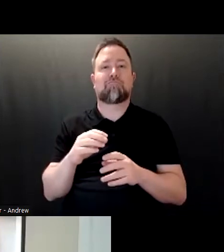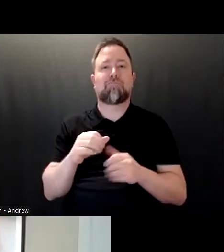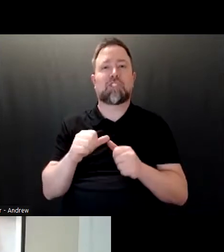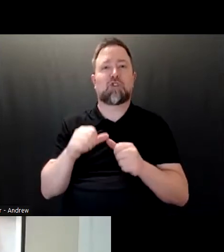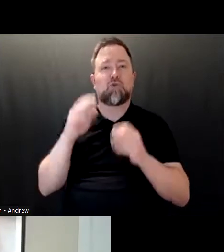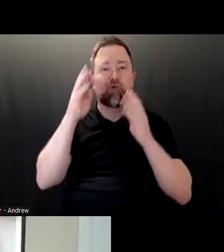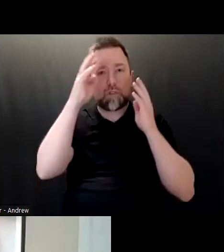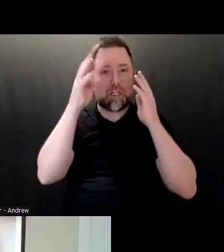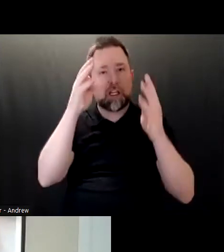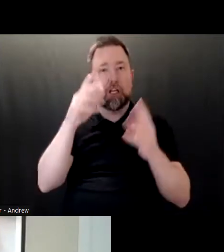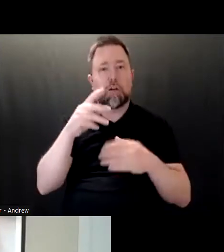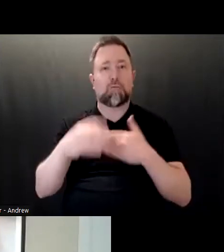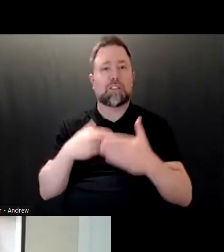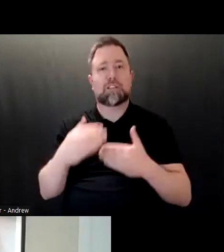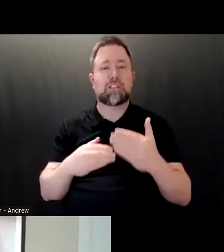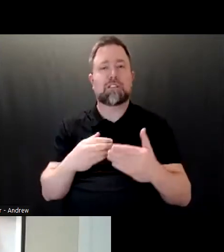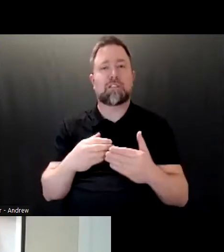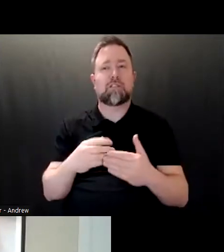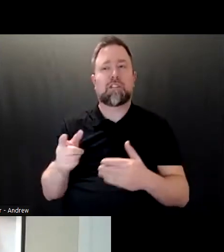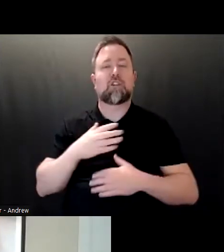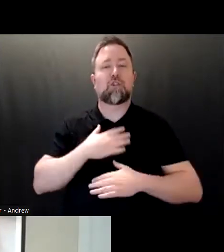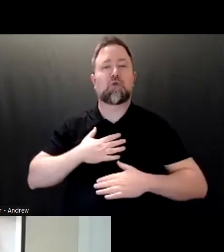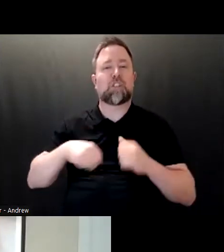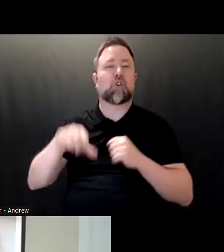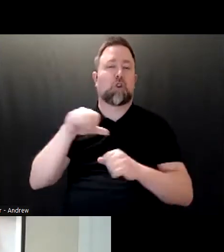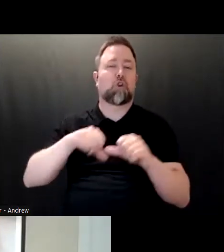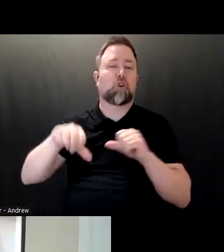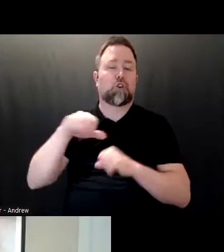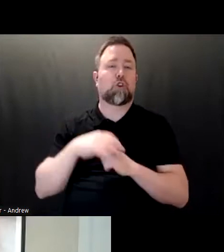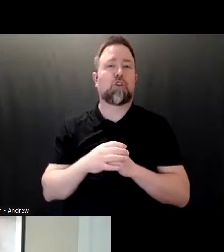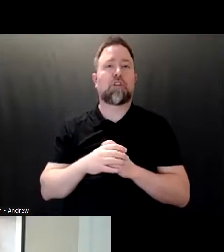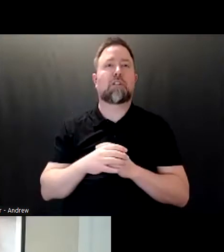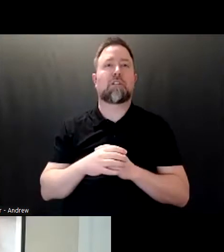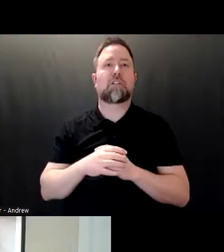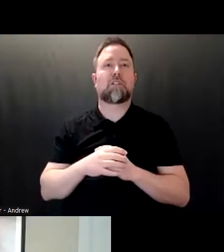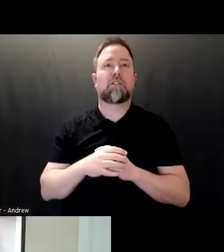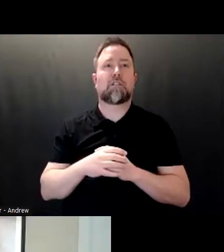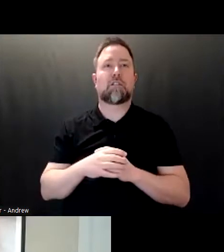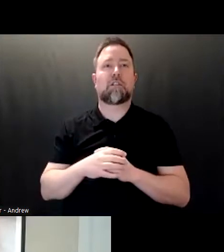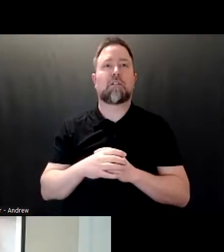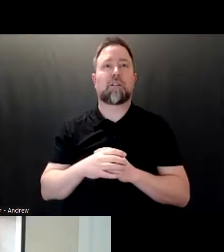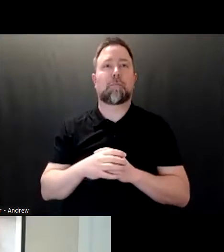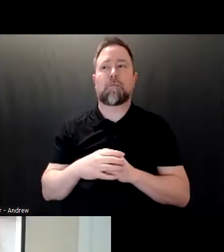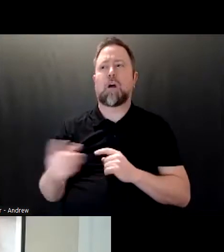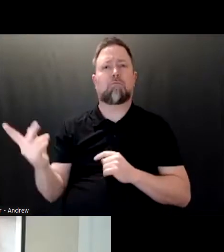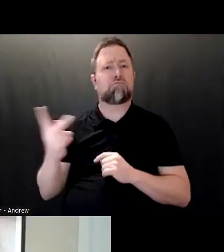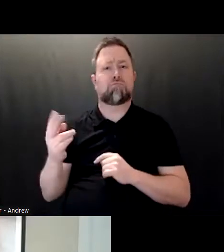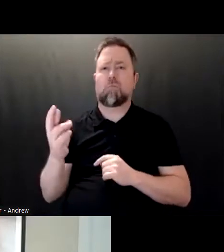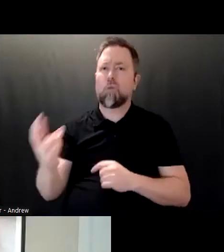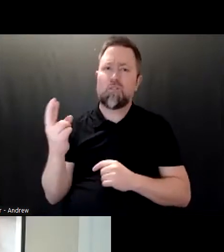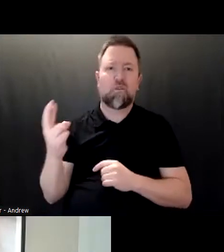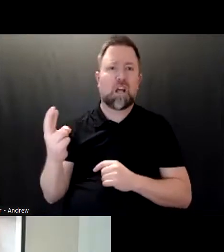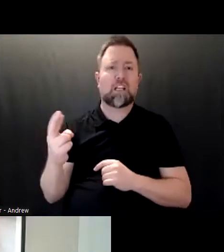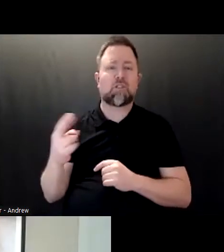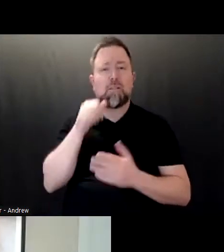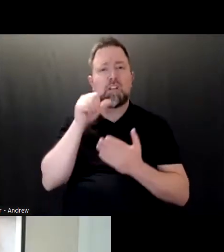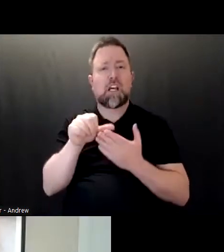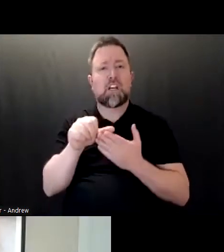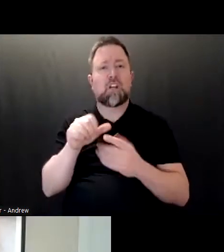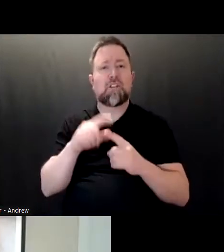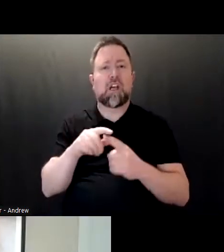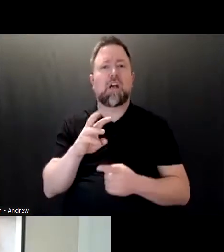the Lucan building on the site that Holly talked about, which we are very eager to share, and which you can start to get glimpses of if you're able to